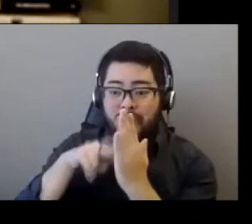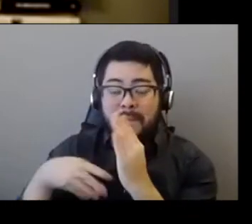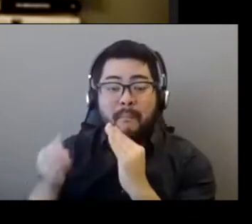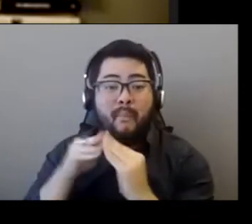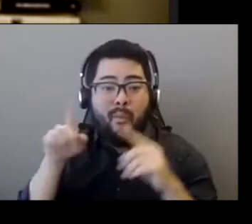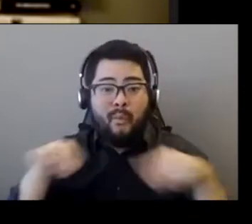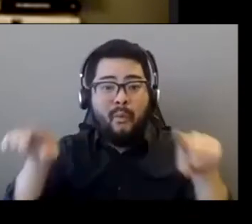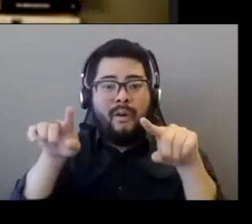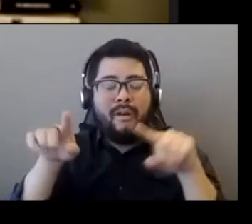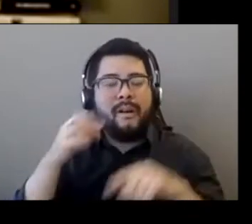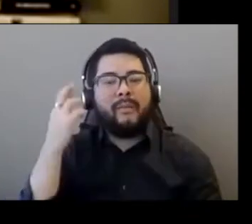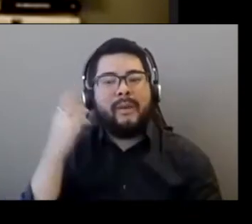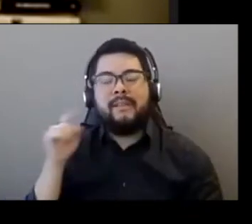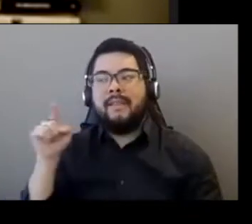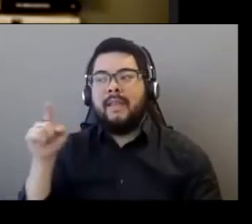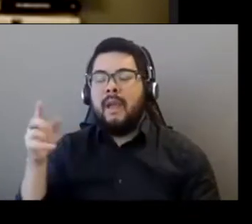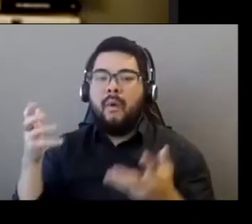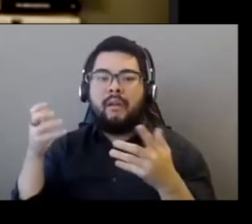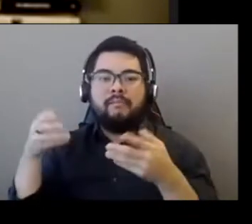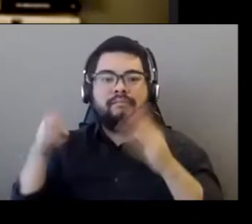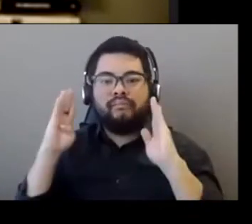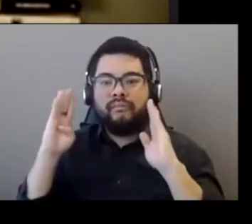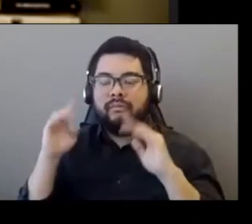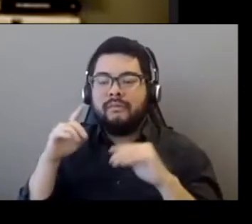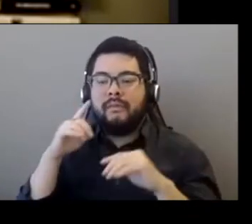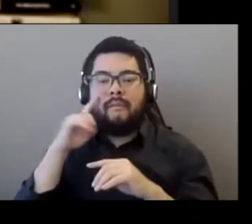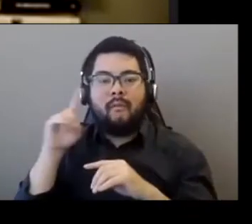getting publicity about their campaign against Bolsonaro.